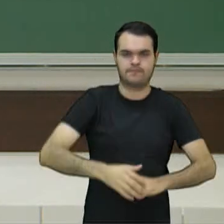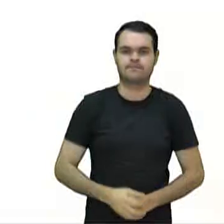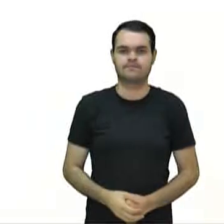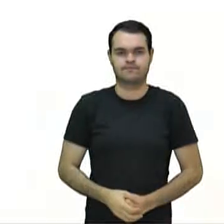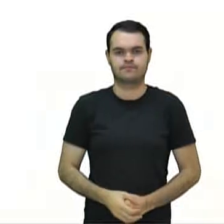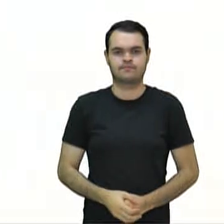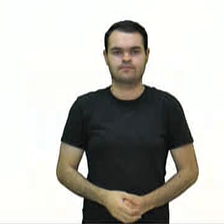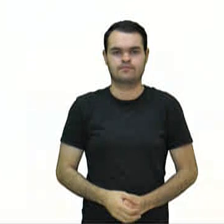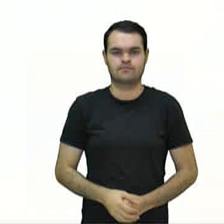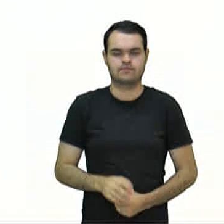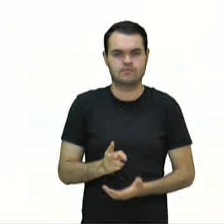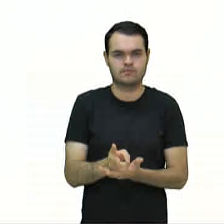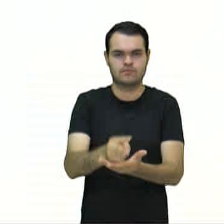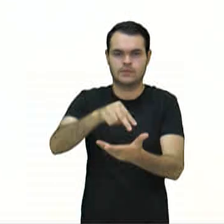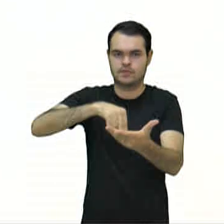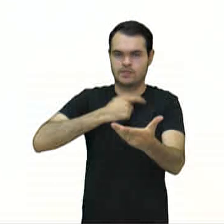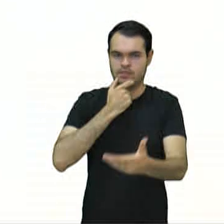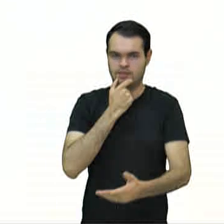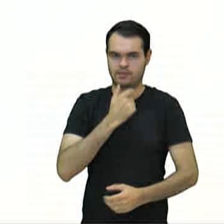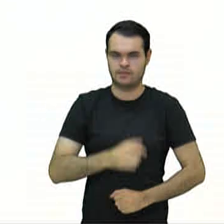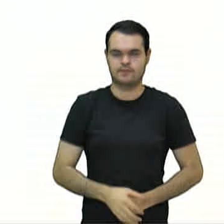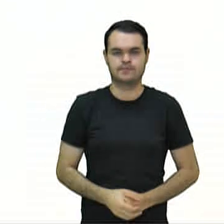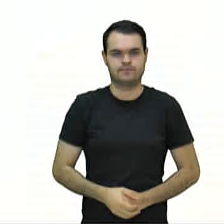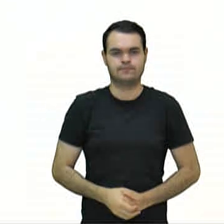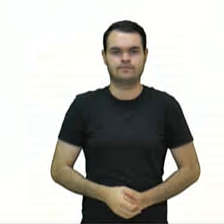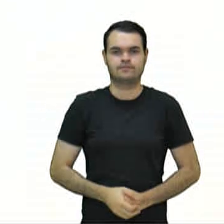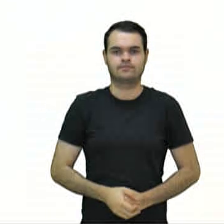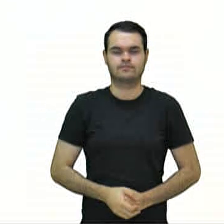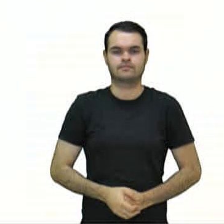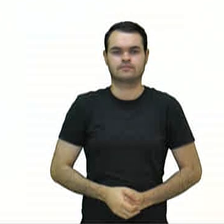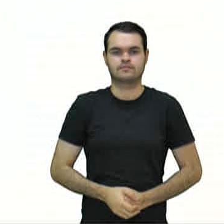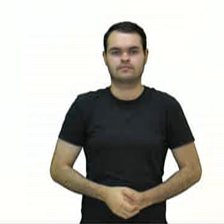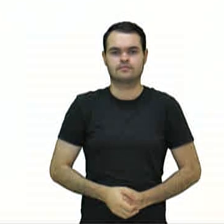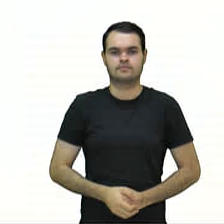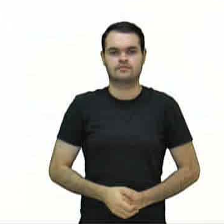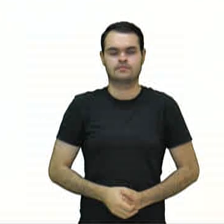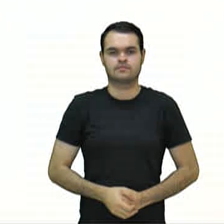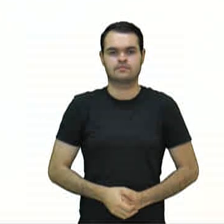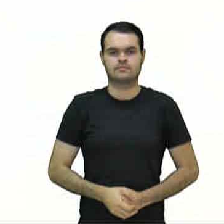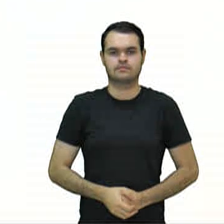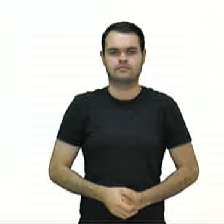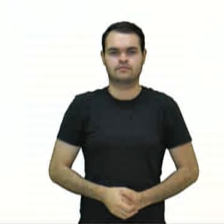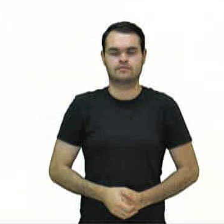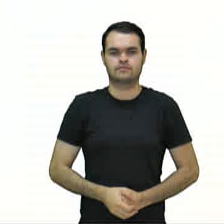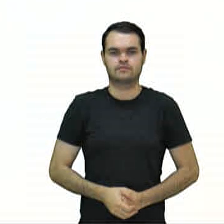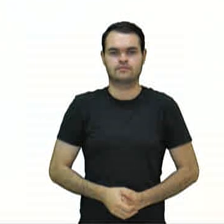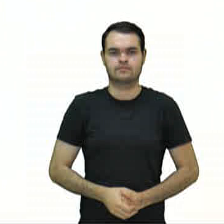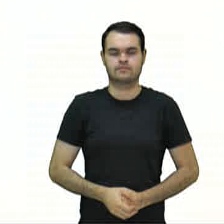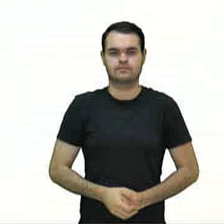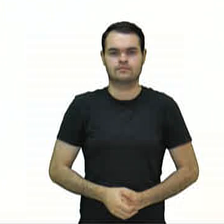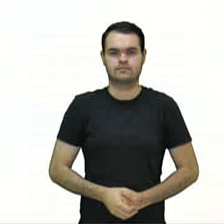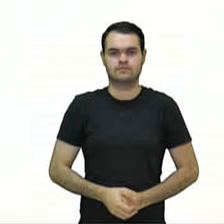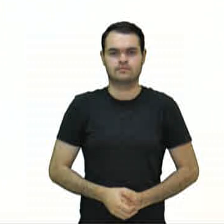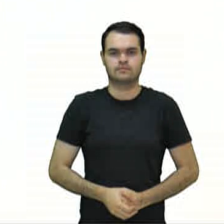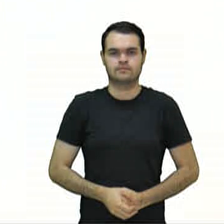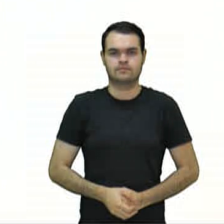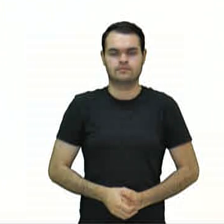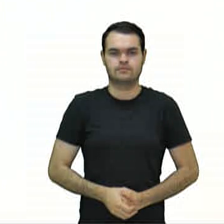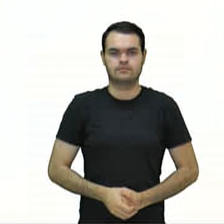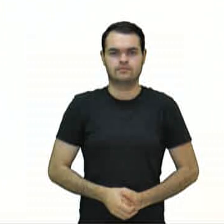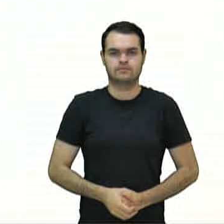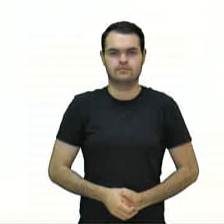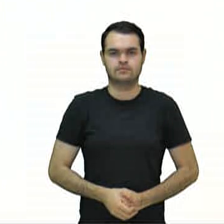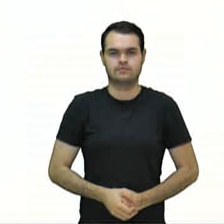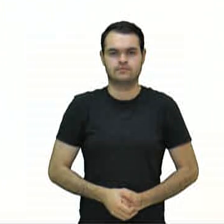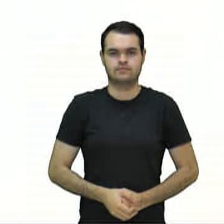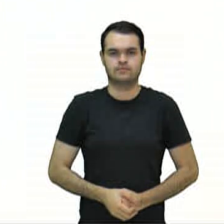Poseidon was a brother of Zeus, the sky god and chief deity of ancient Greece, and of Hades, god of